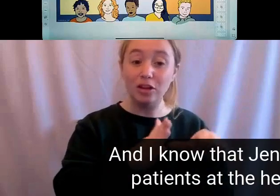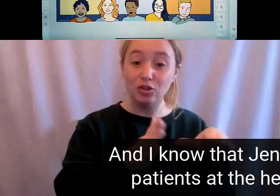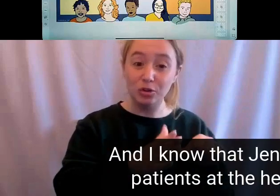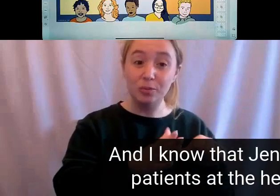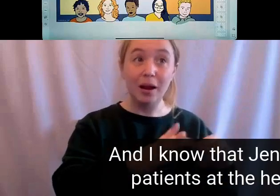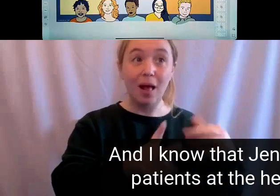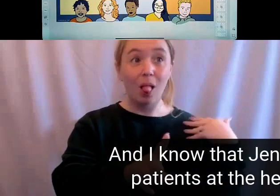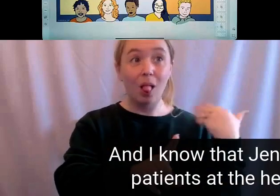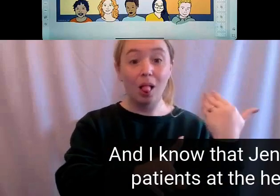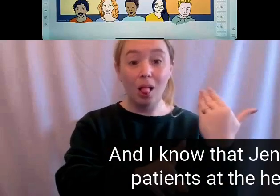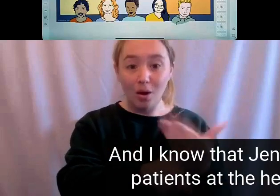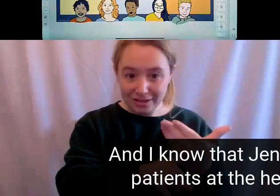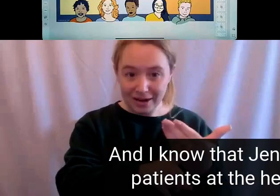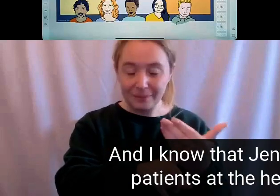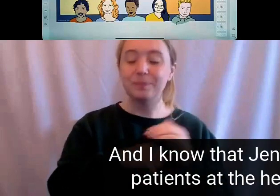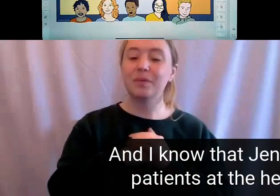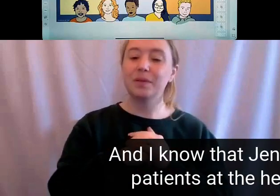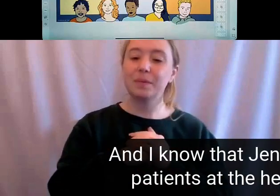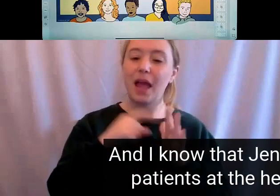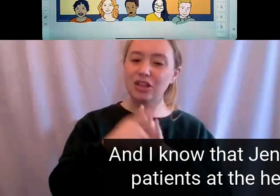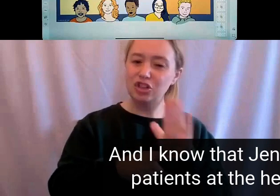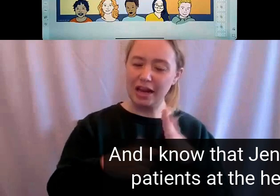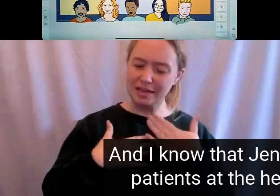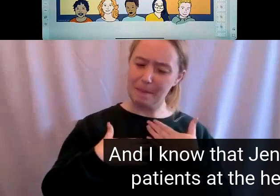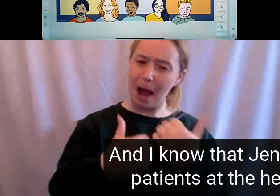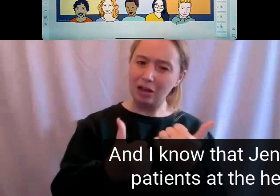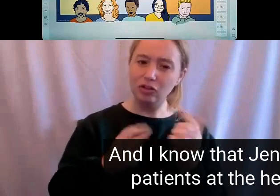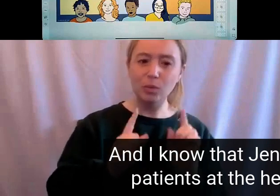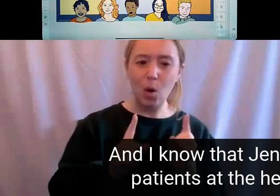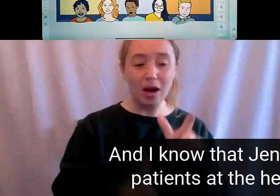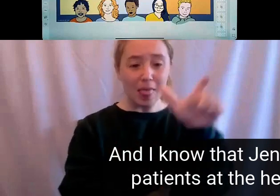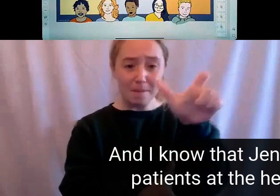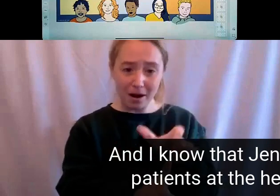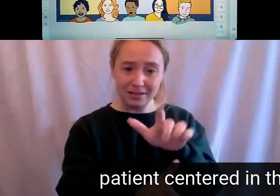Jenny's passion is about patients at the heart and being very